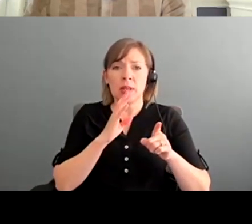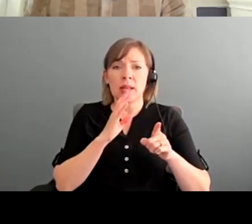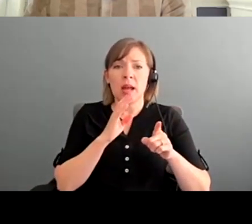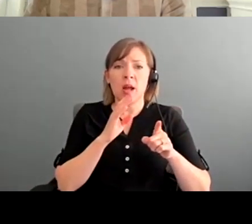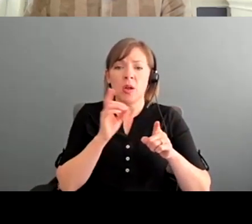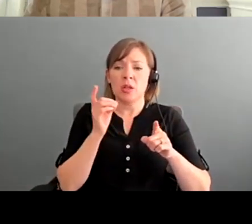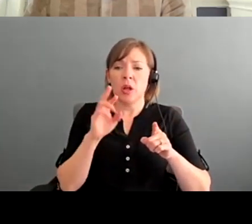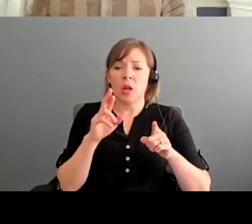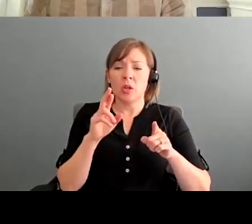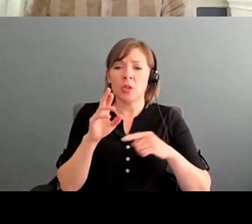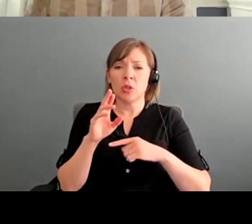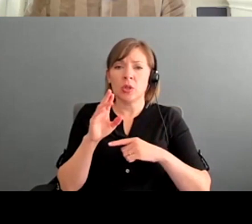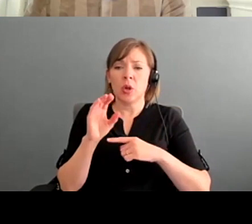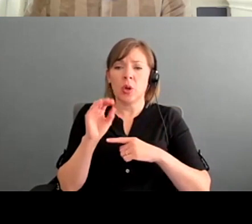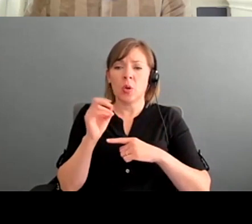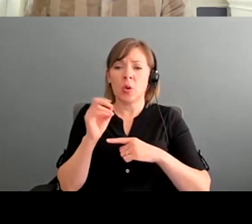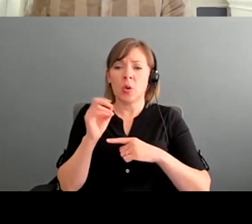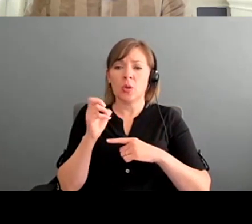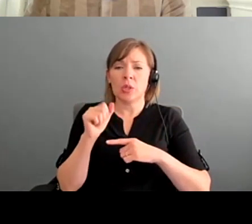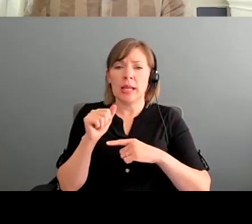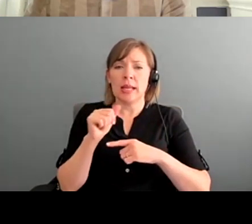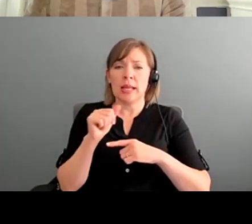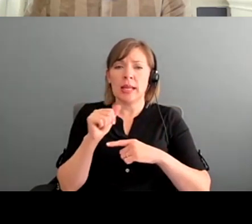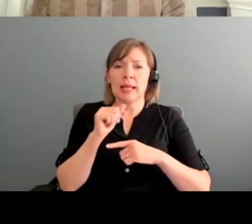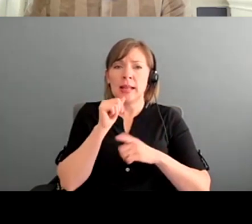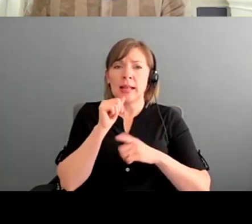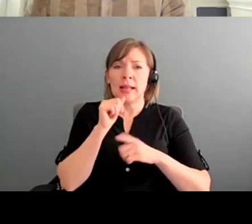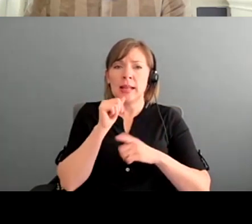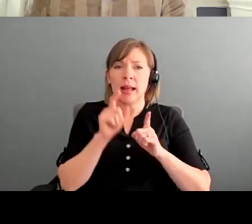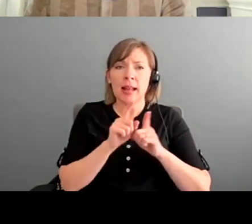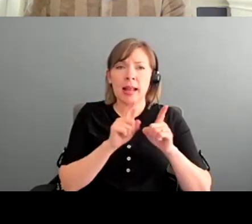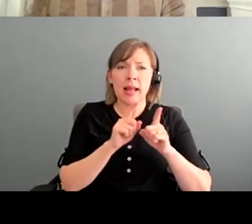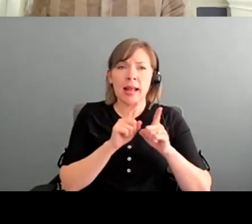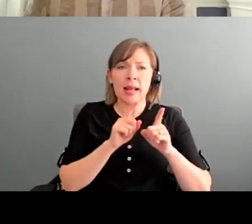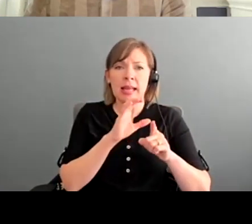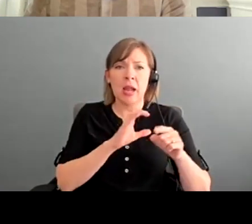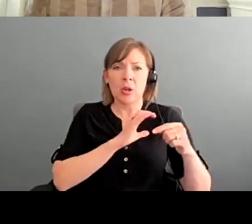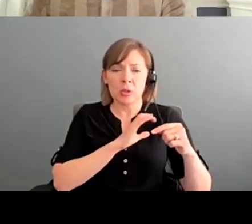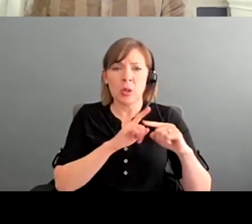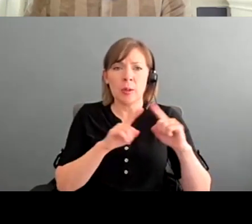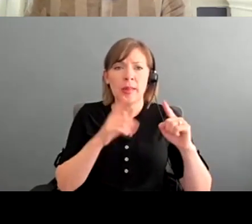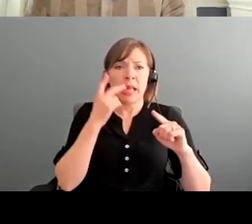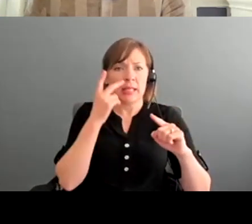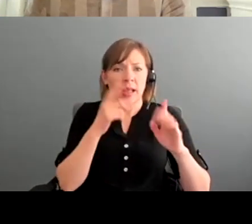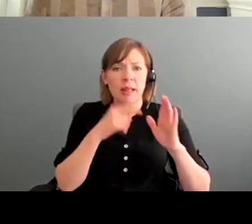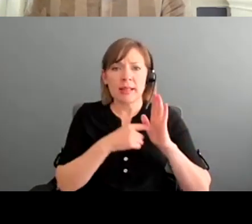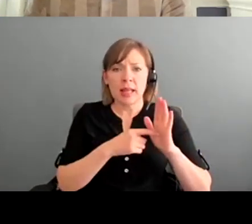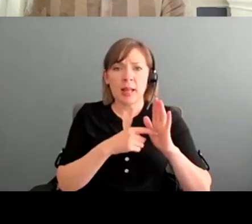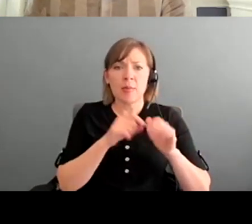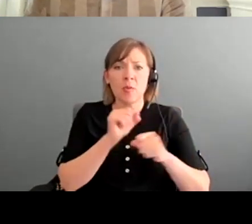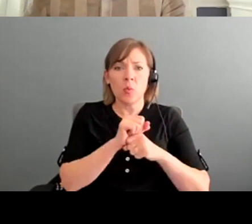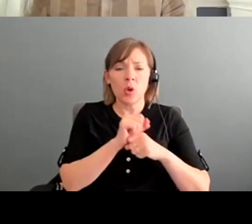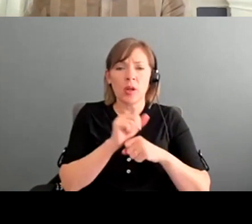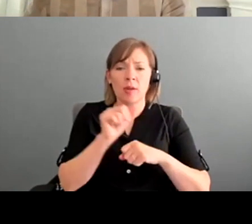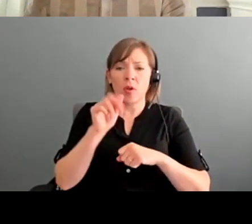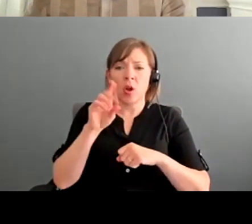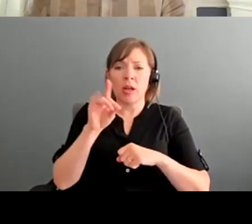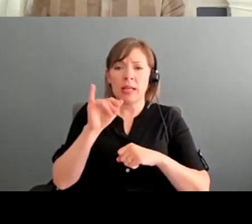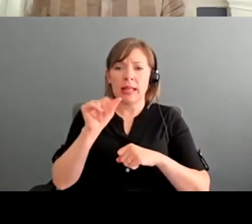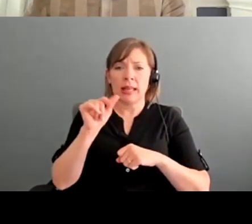Dr. Ben-Moshe, that not a sort of caricature, but what they saw, for example, in the work of R.D. Laing